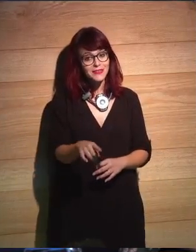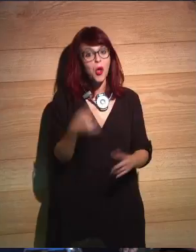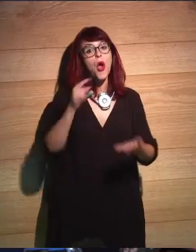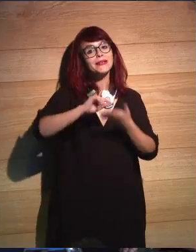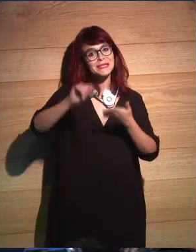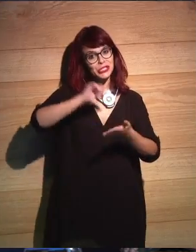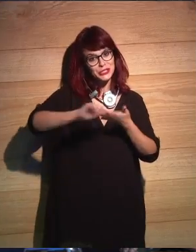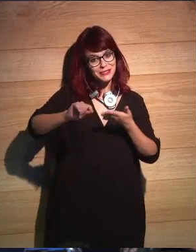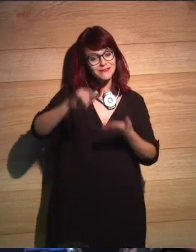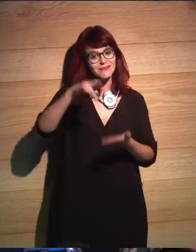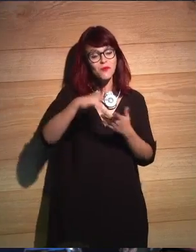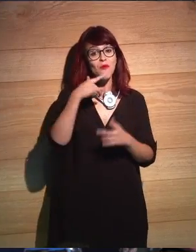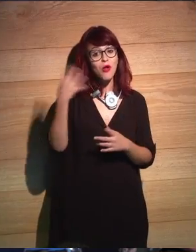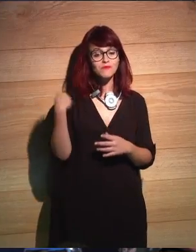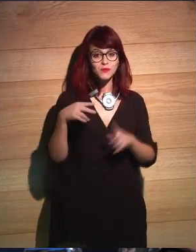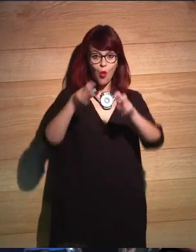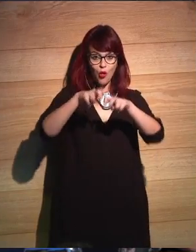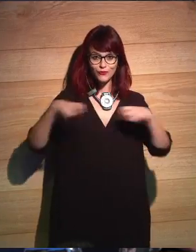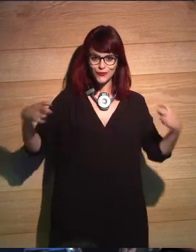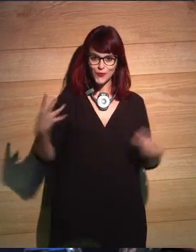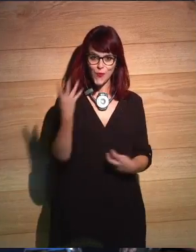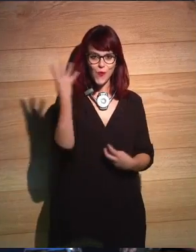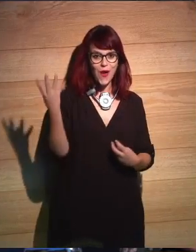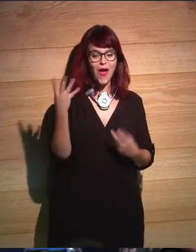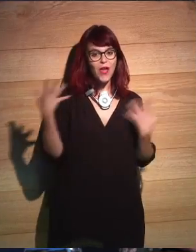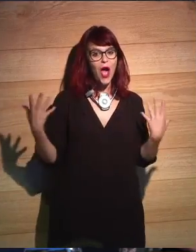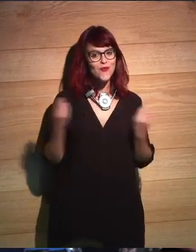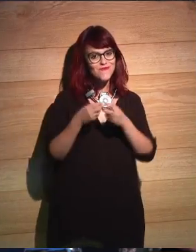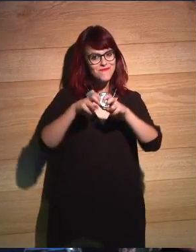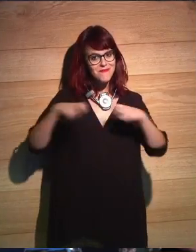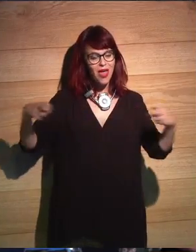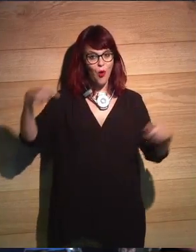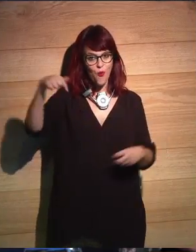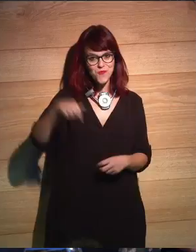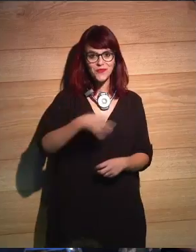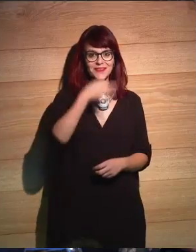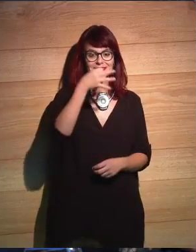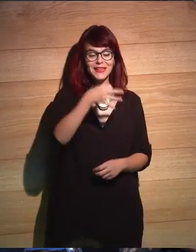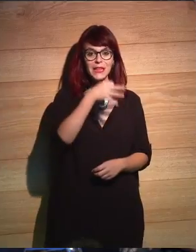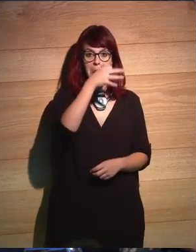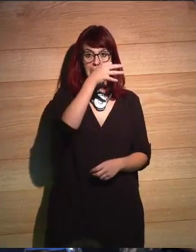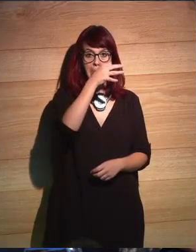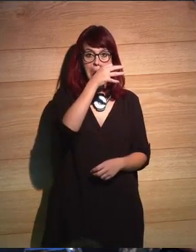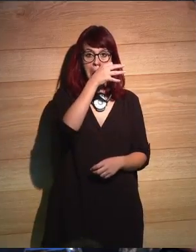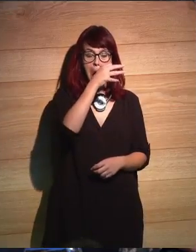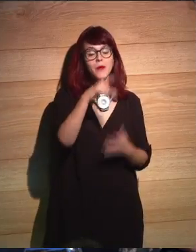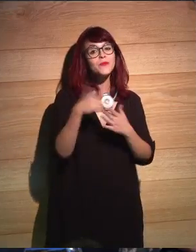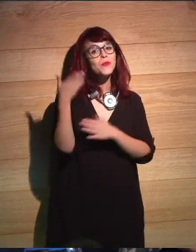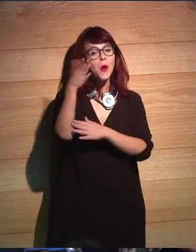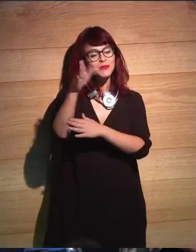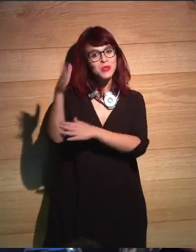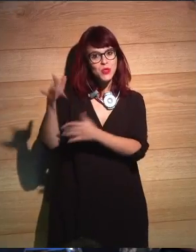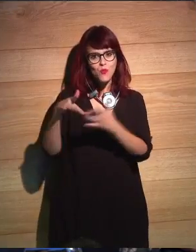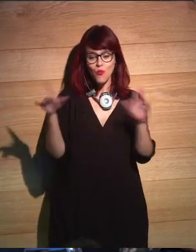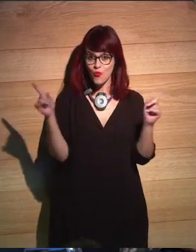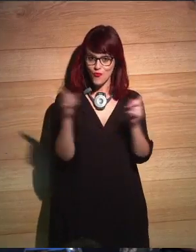course writers as the four writers that we have with us this afternoon. I am going